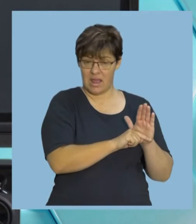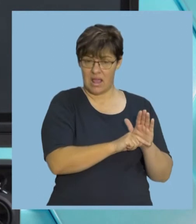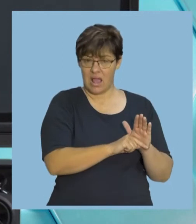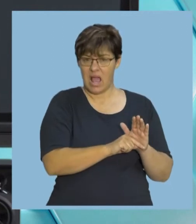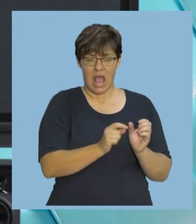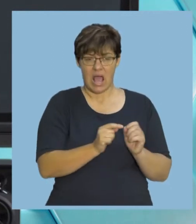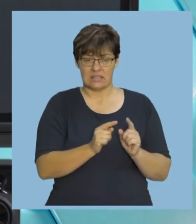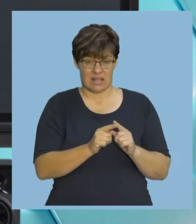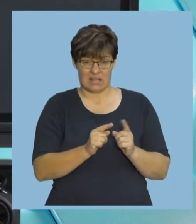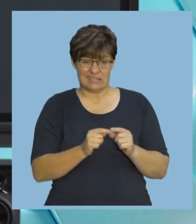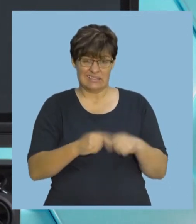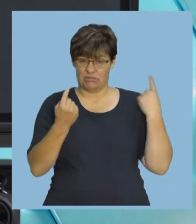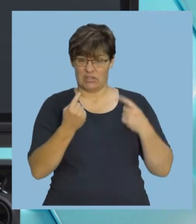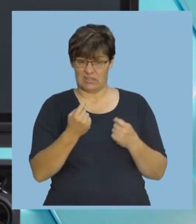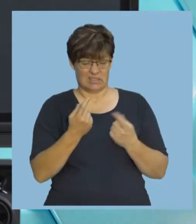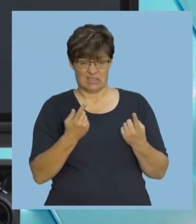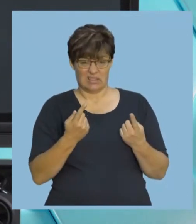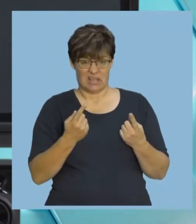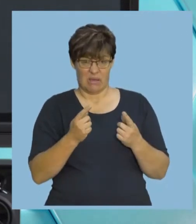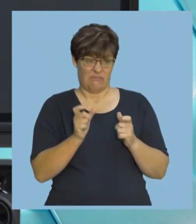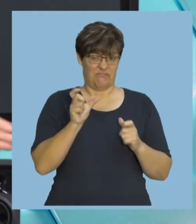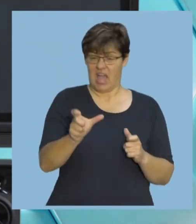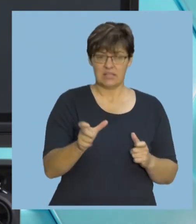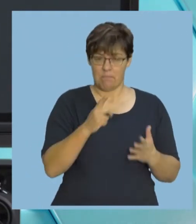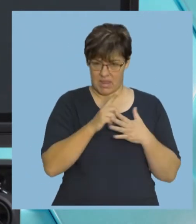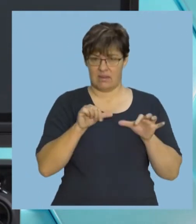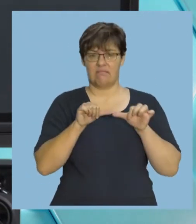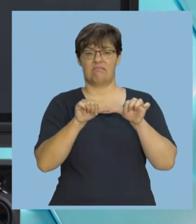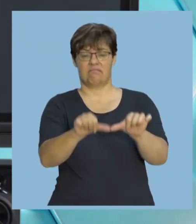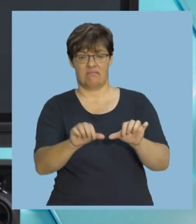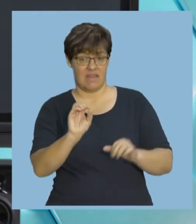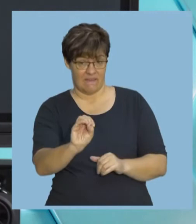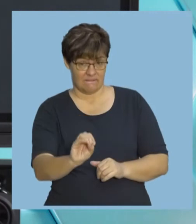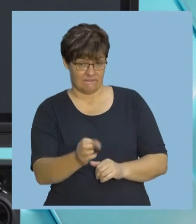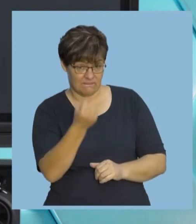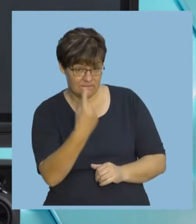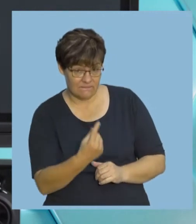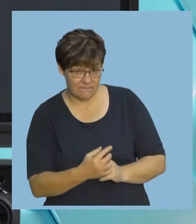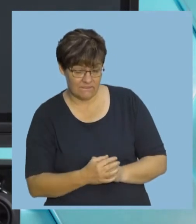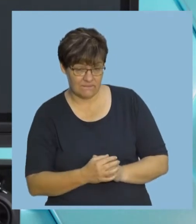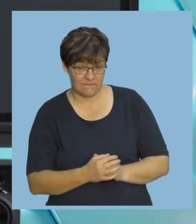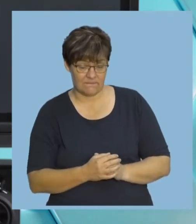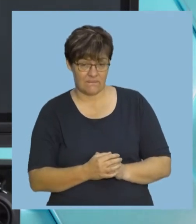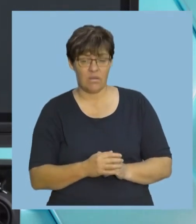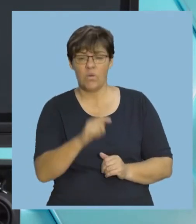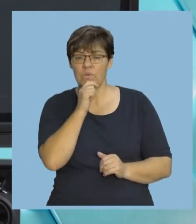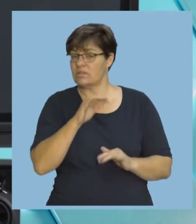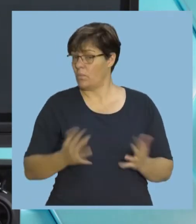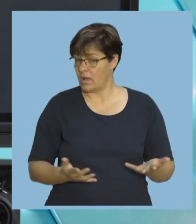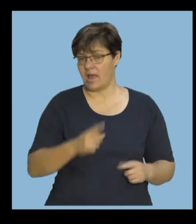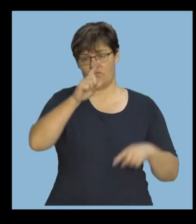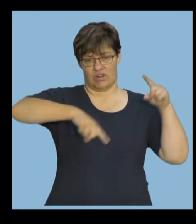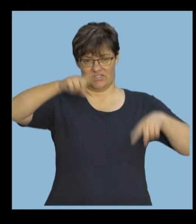the deviation is not that big, there's some consistency in the data. Okay? Are we all together? By using